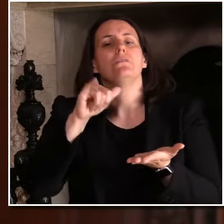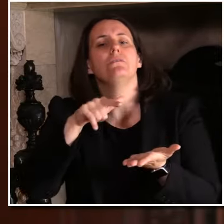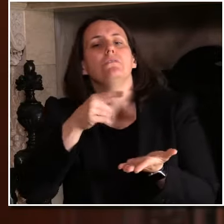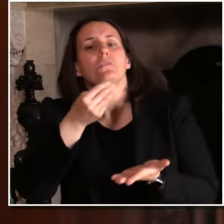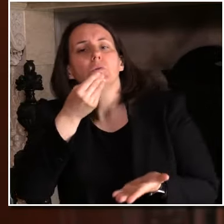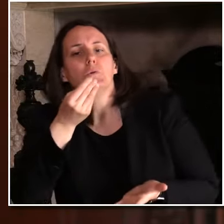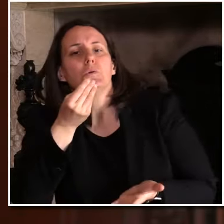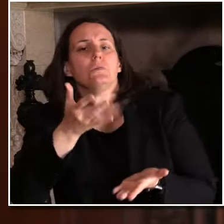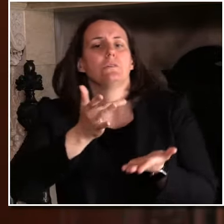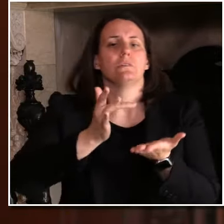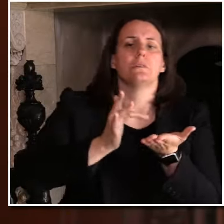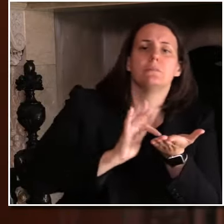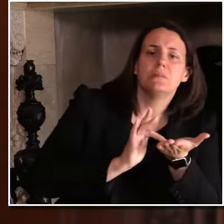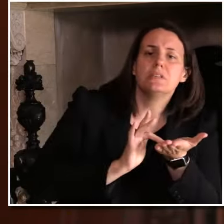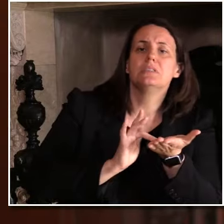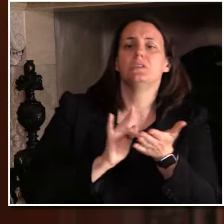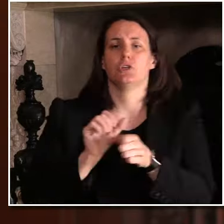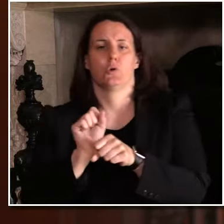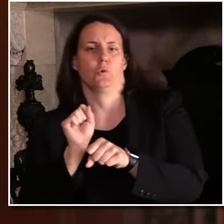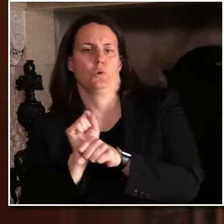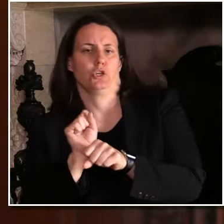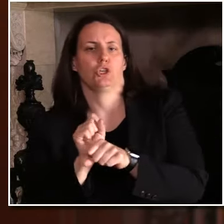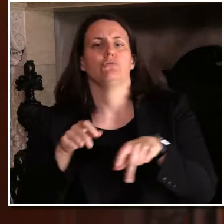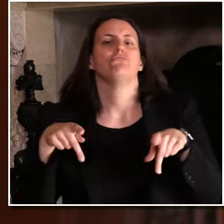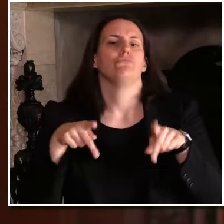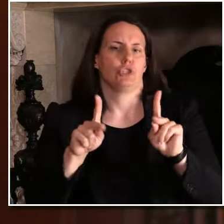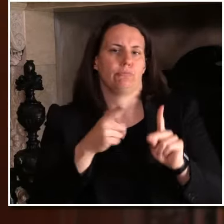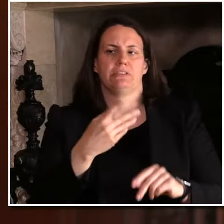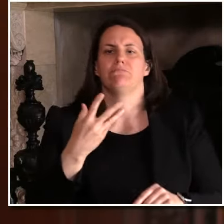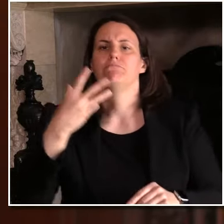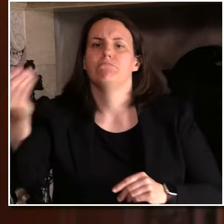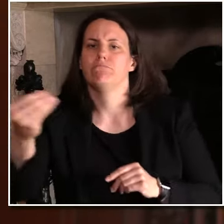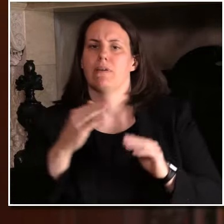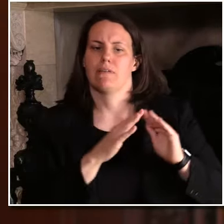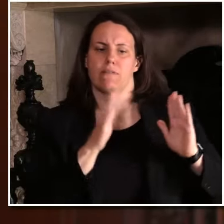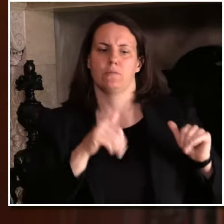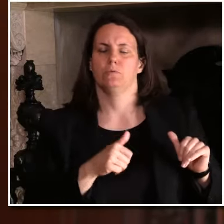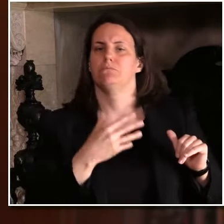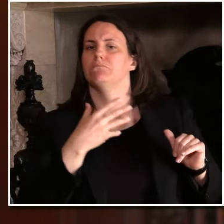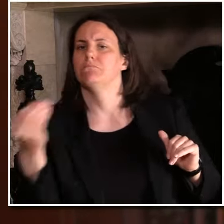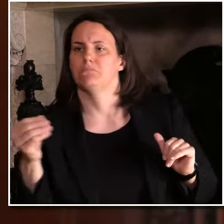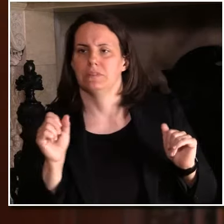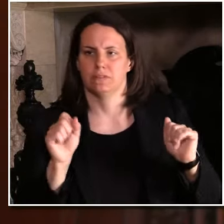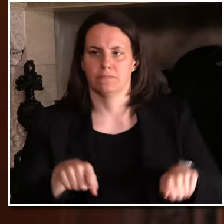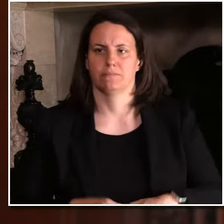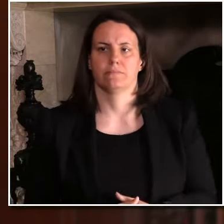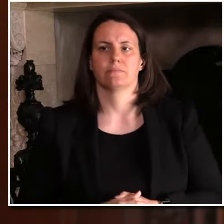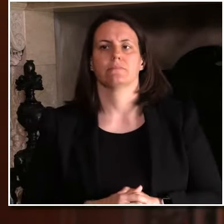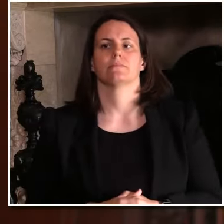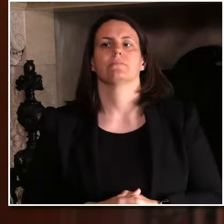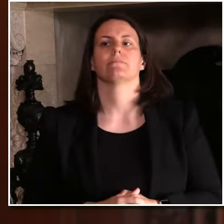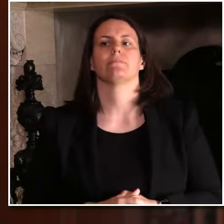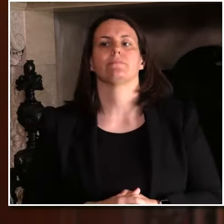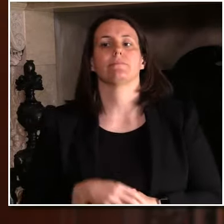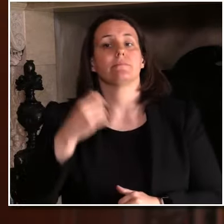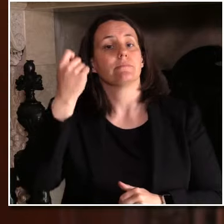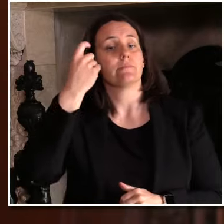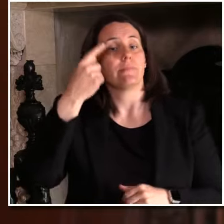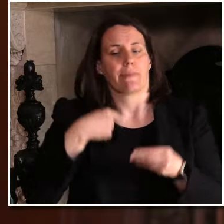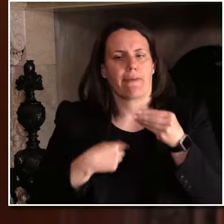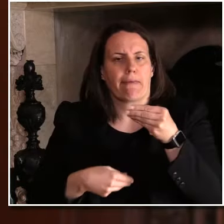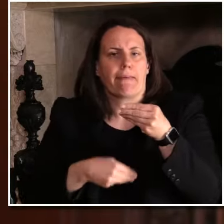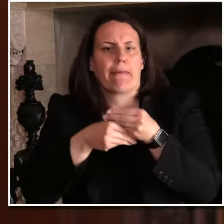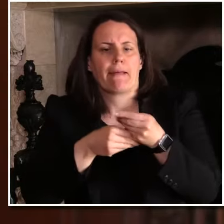to stay safer at home, our new order also includes some important changes and flexibilities. Starting tomorrow, our